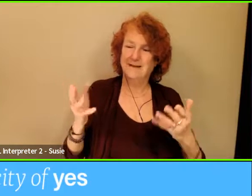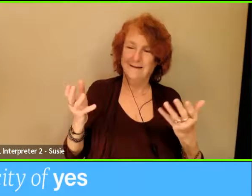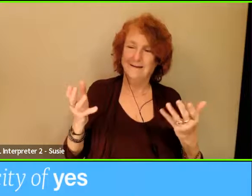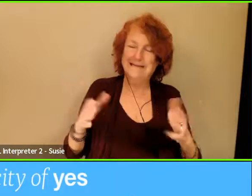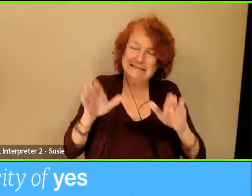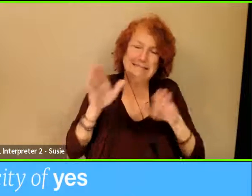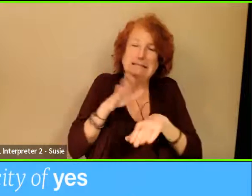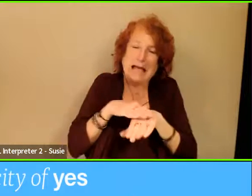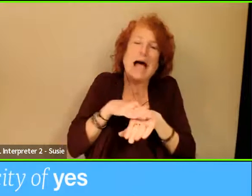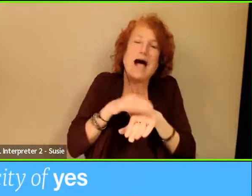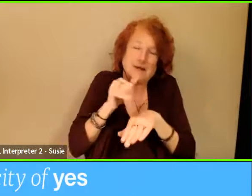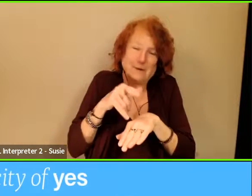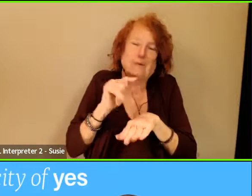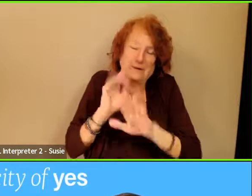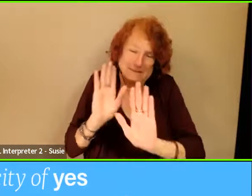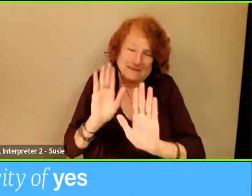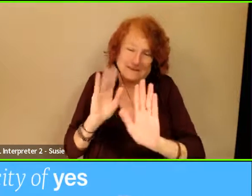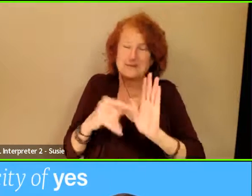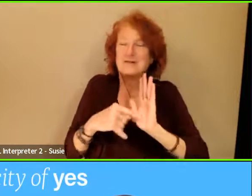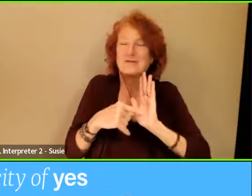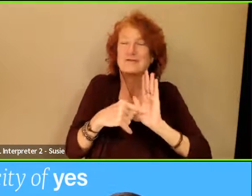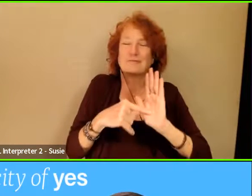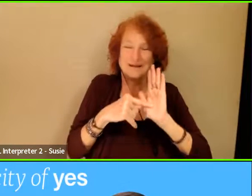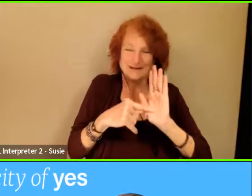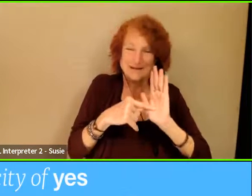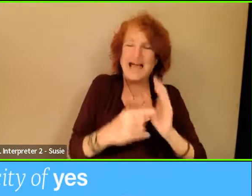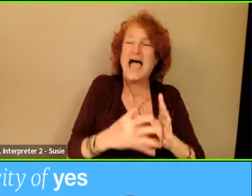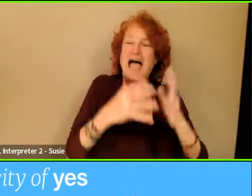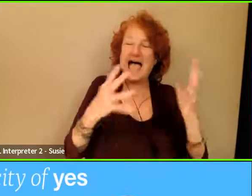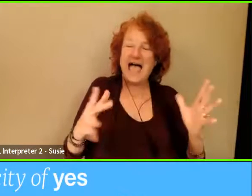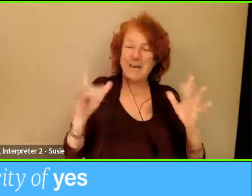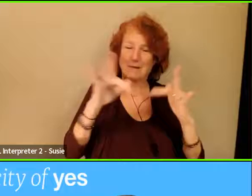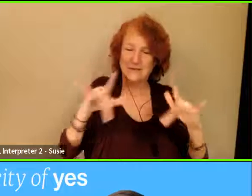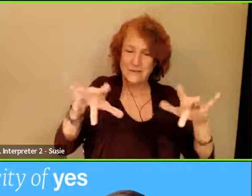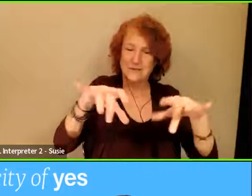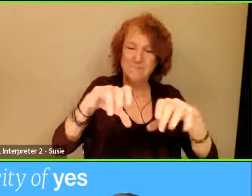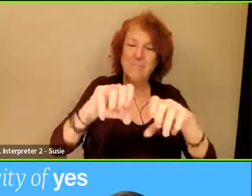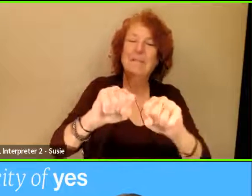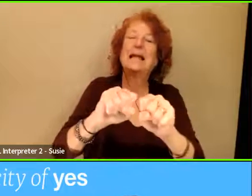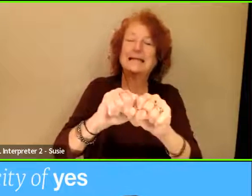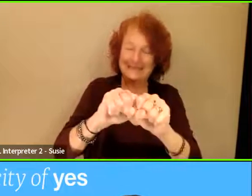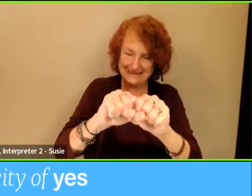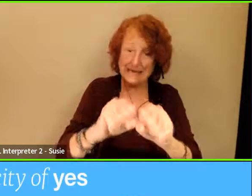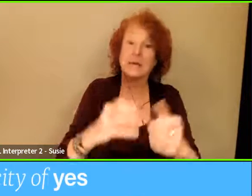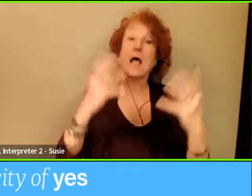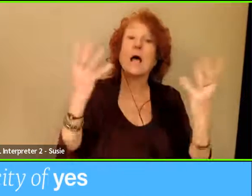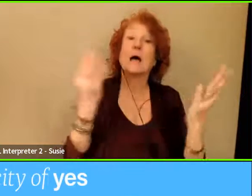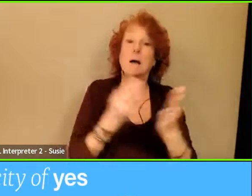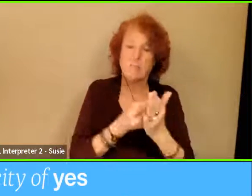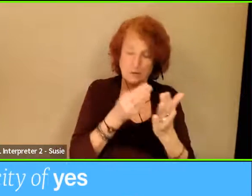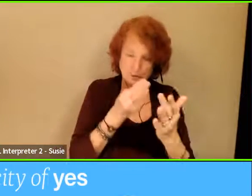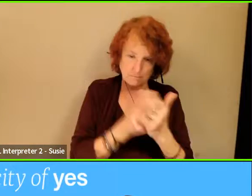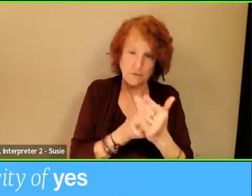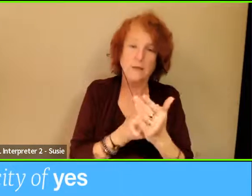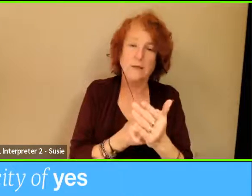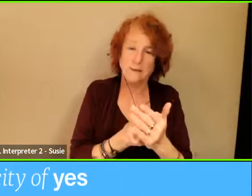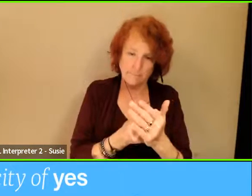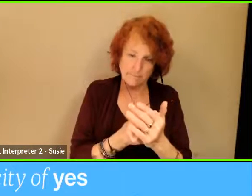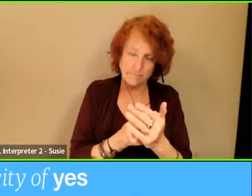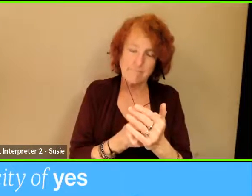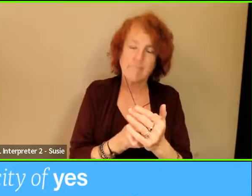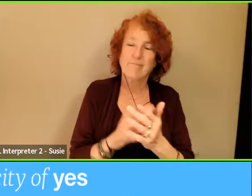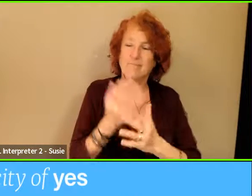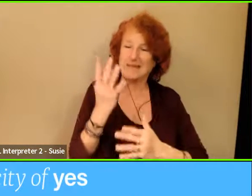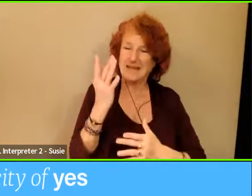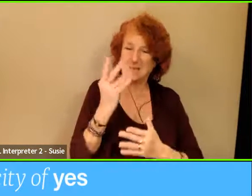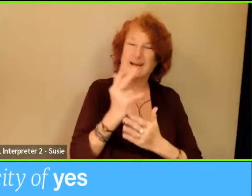studio apartment. We were just trying to represent like how much space parking takes up in addition to how much money it costs as part of the equation and why, parking